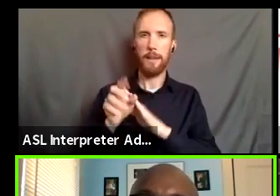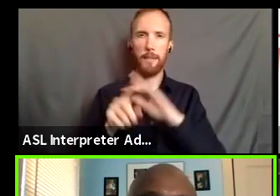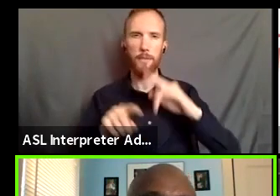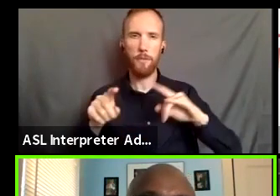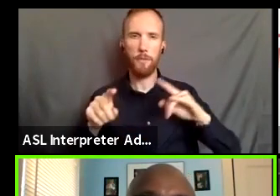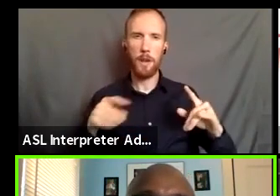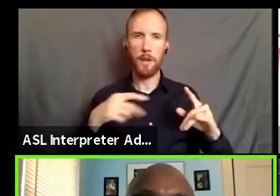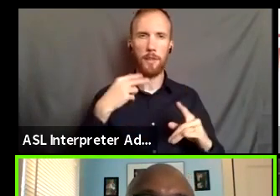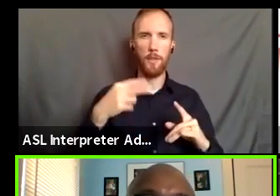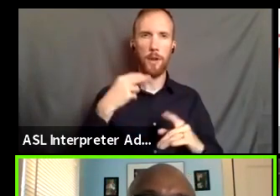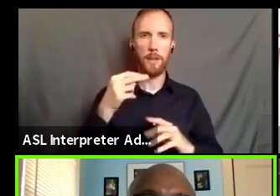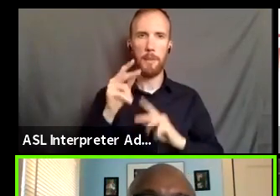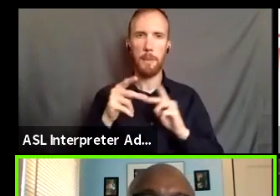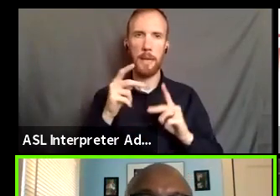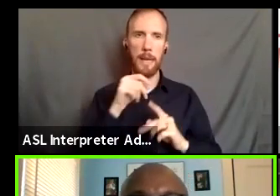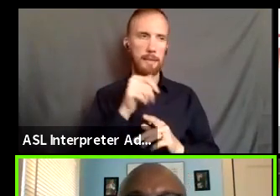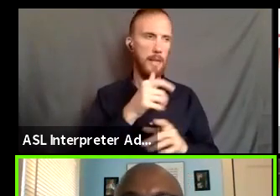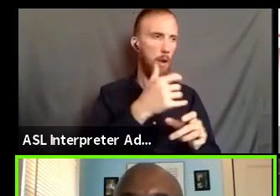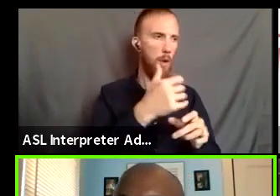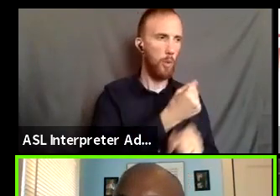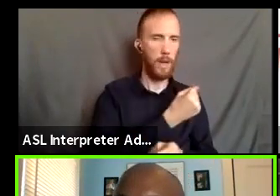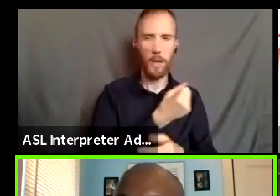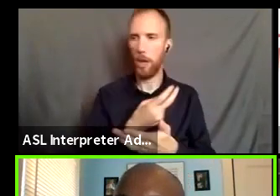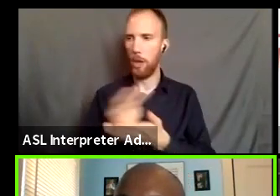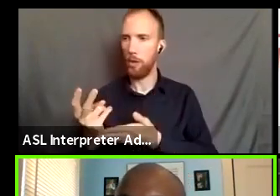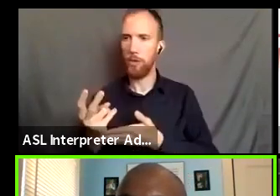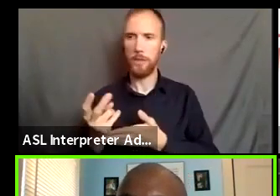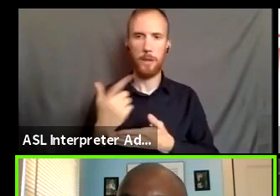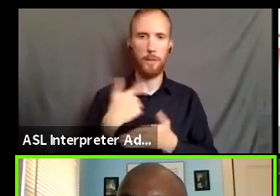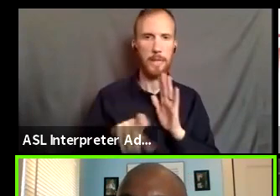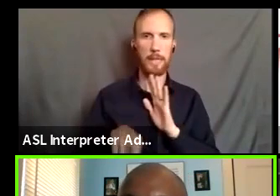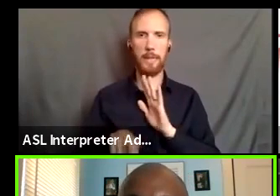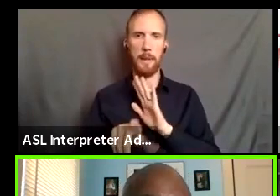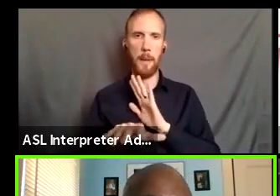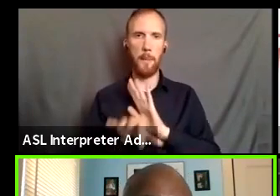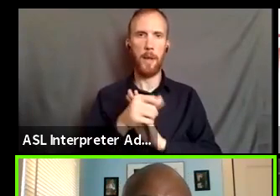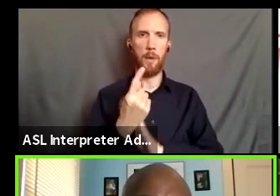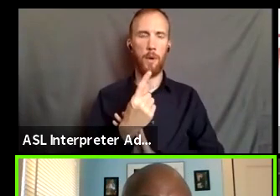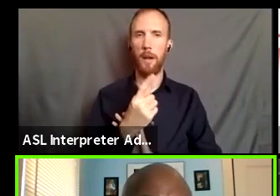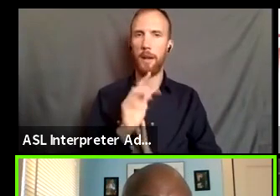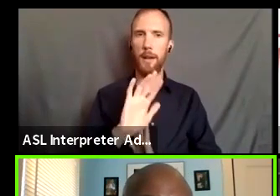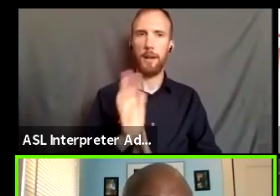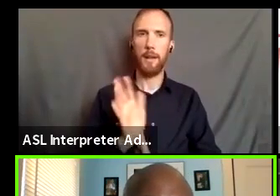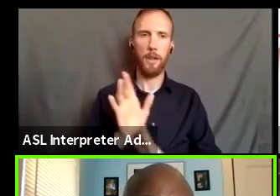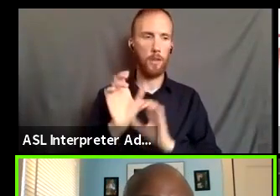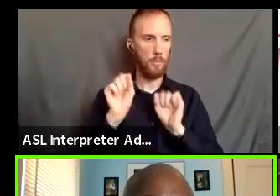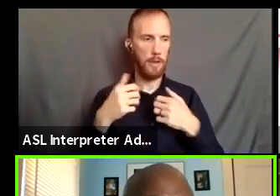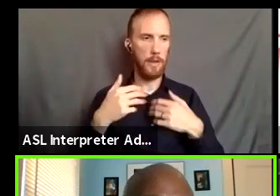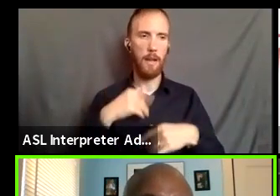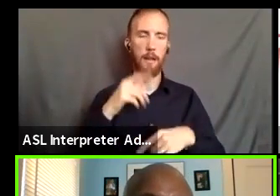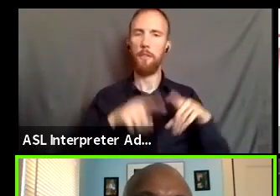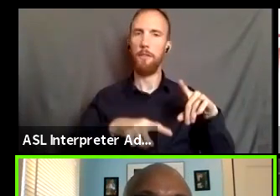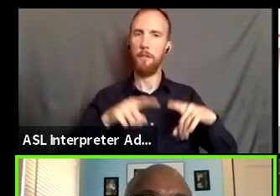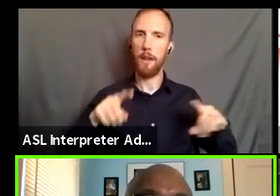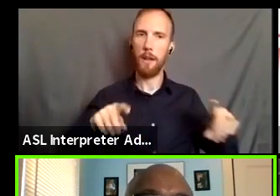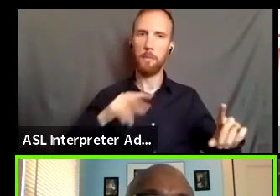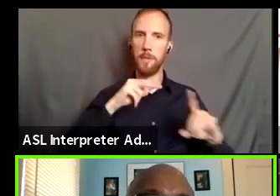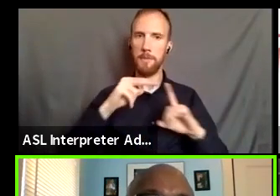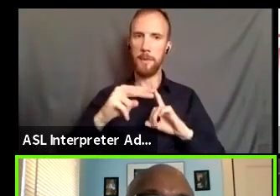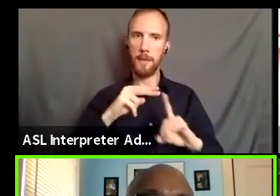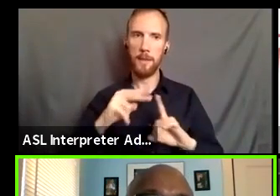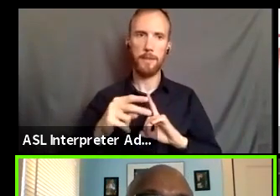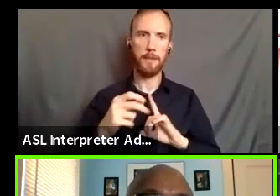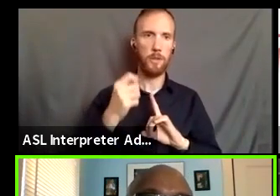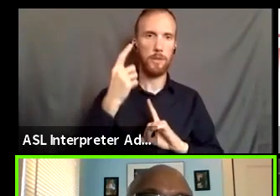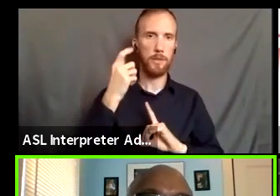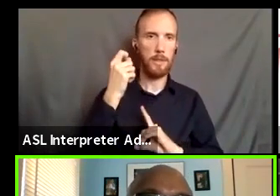can't be this zero-sum game whereas it's so absolute you can have your different viewpoints and lenses and that's okay it's